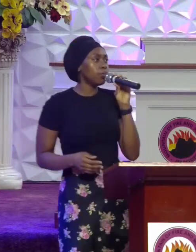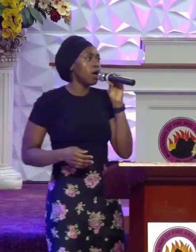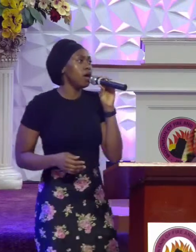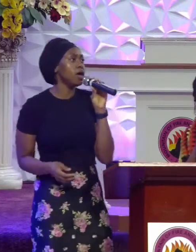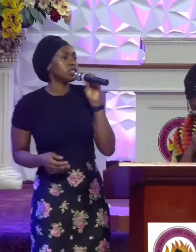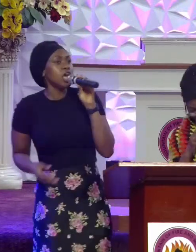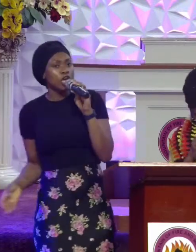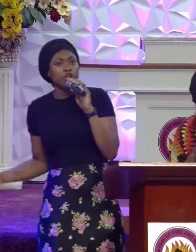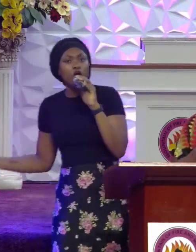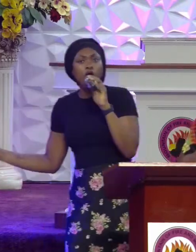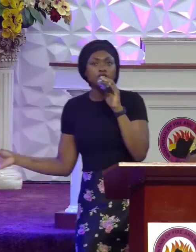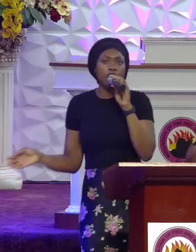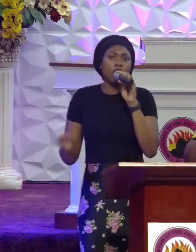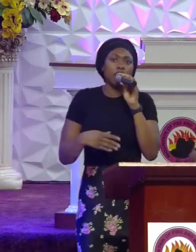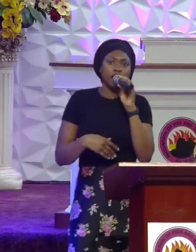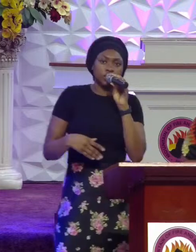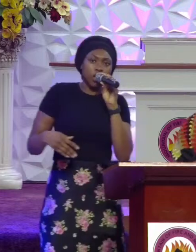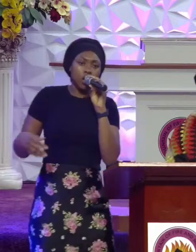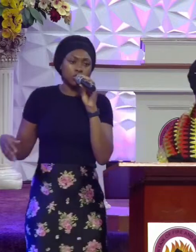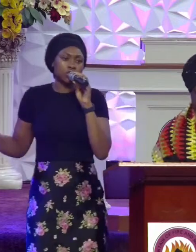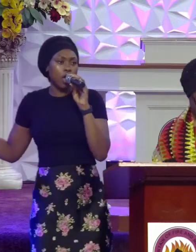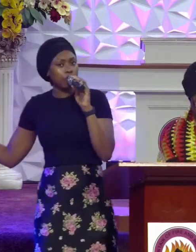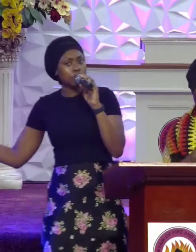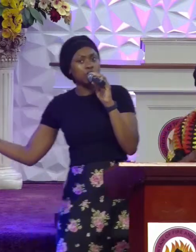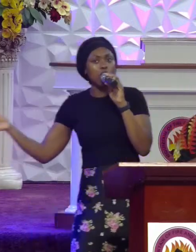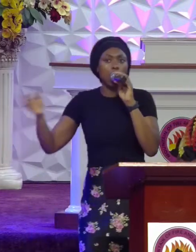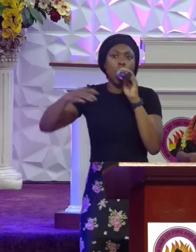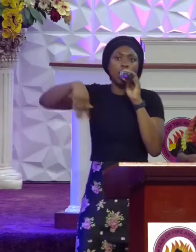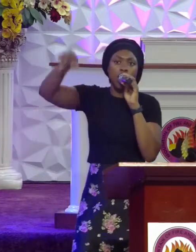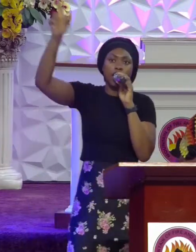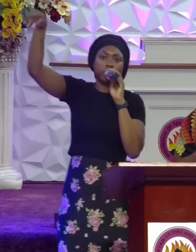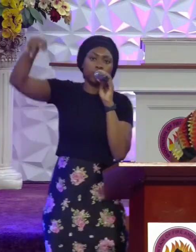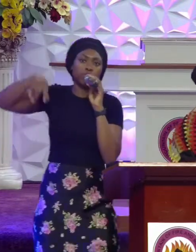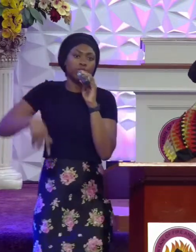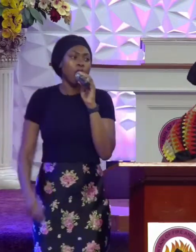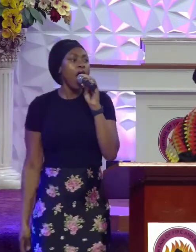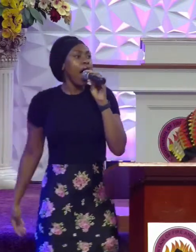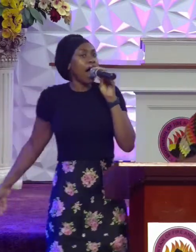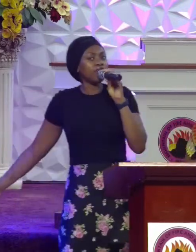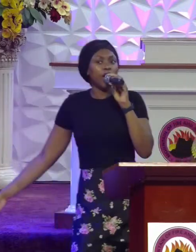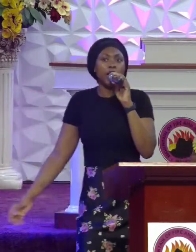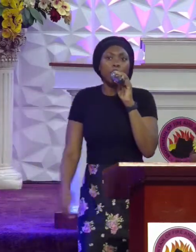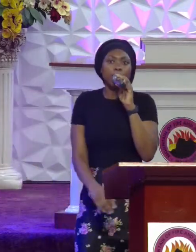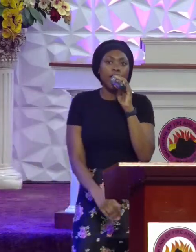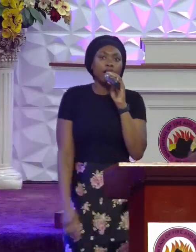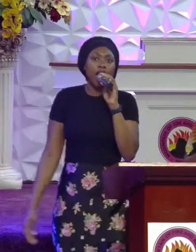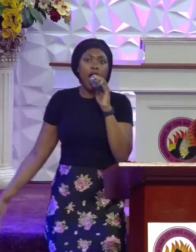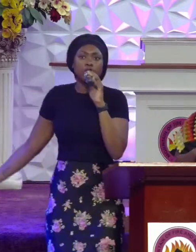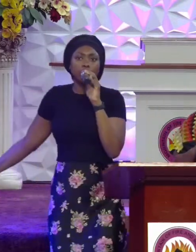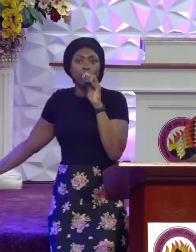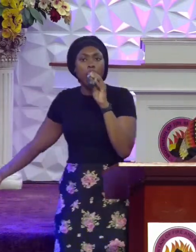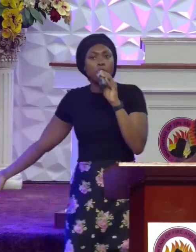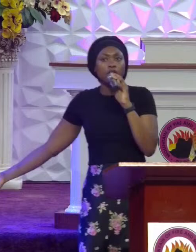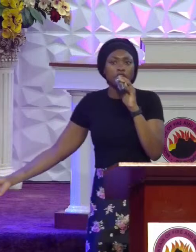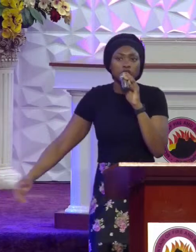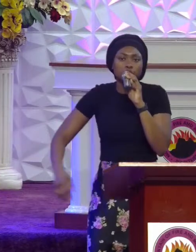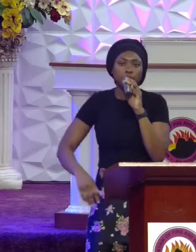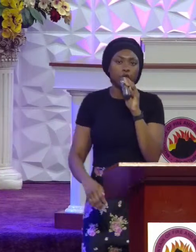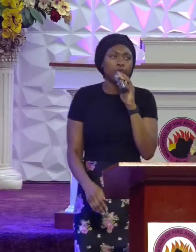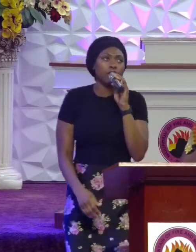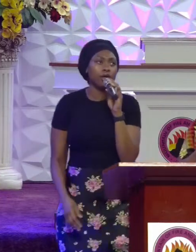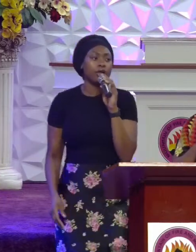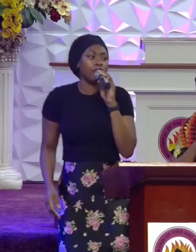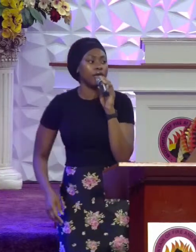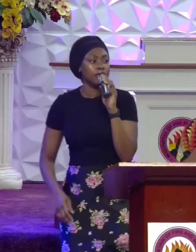be praised. In all generations, there is no one like you. Alpha and Omega, you are worthy to